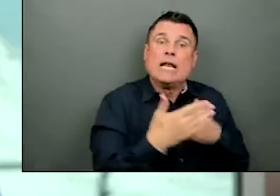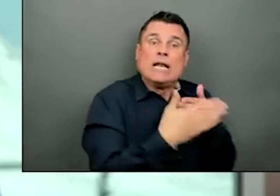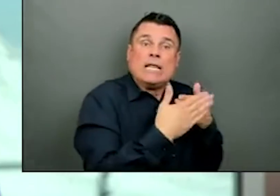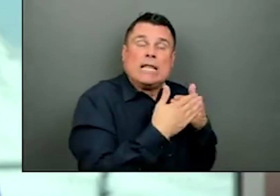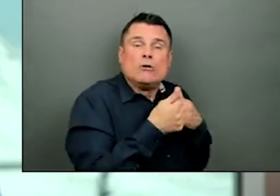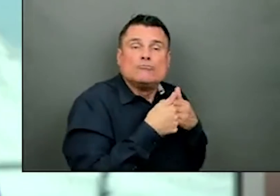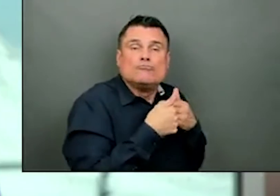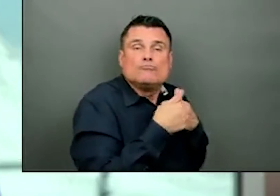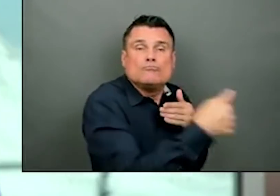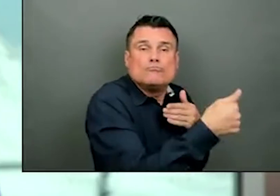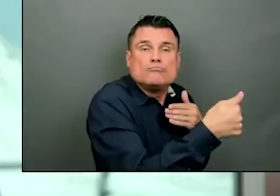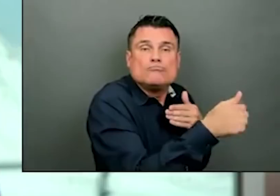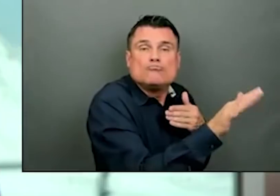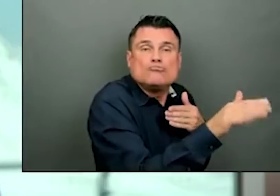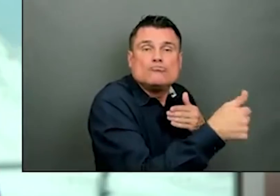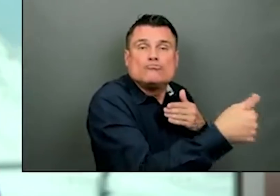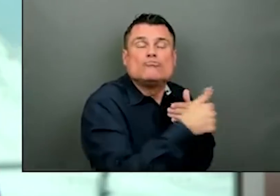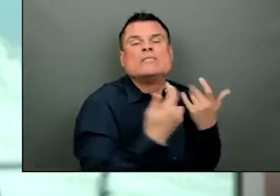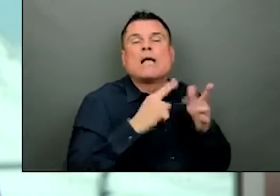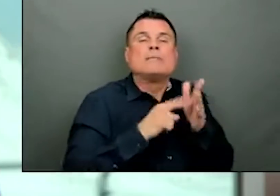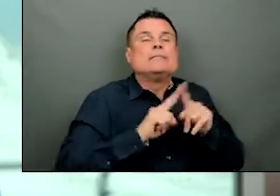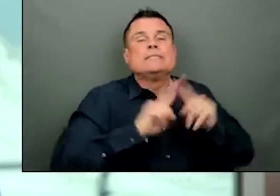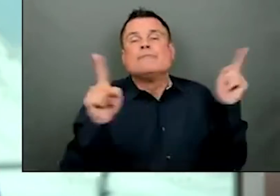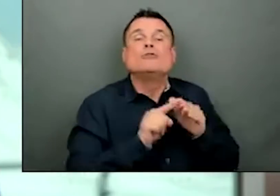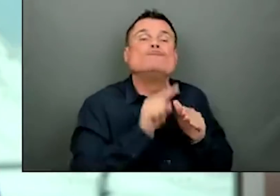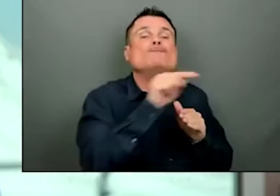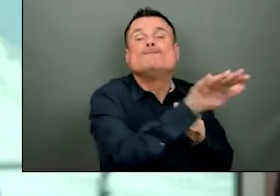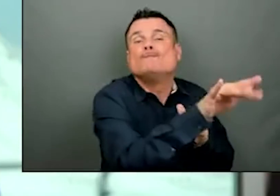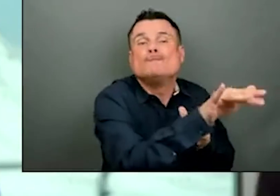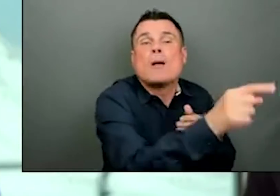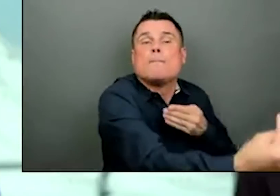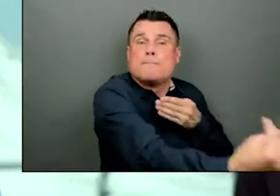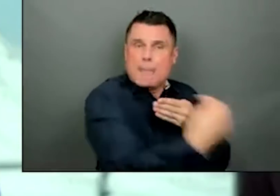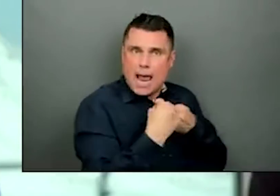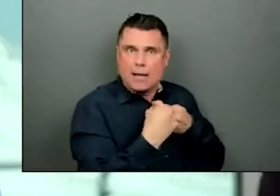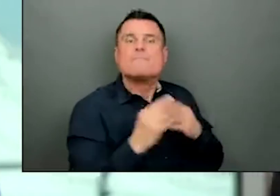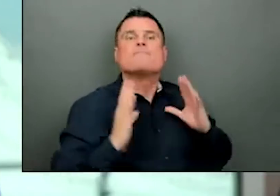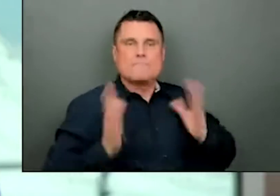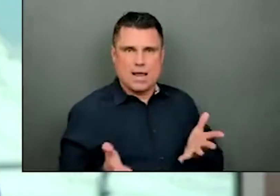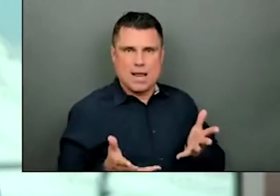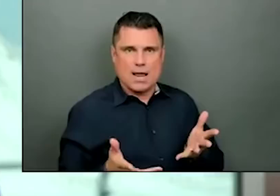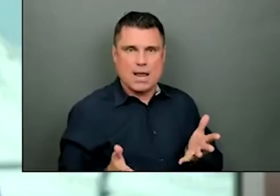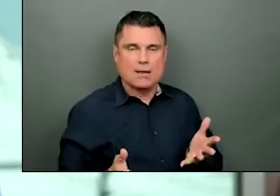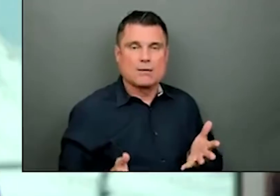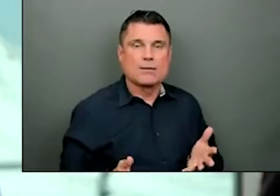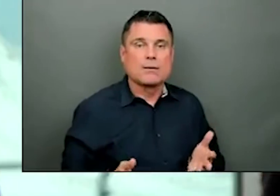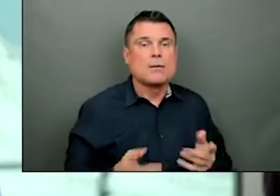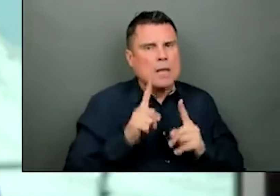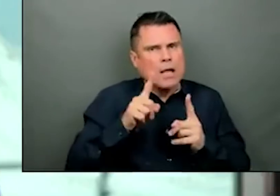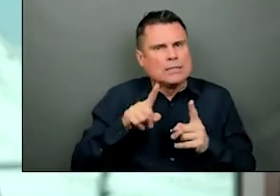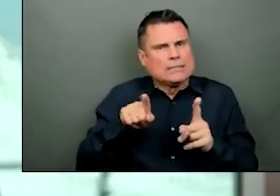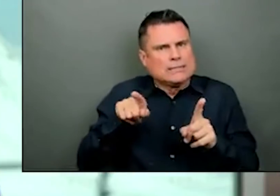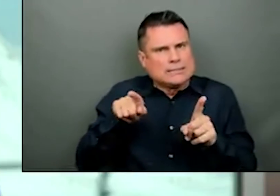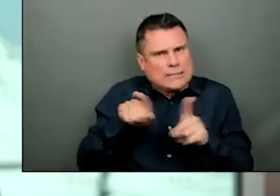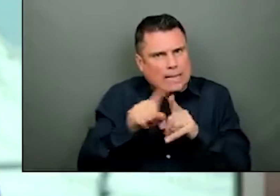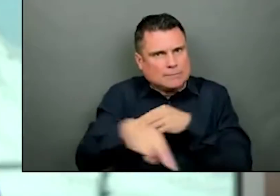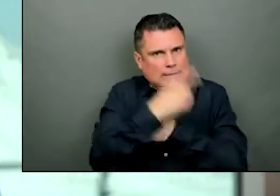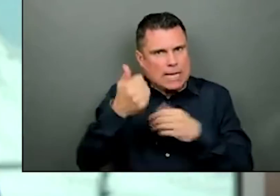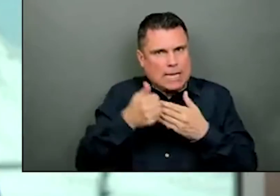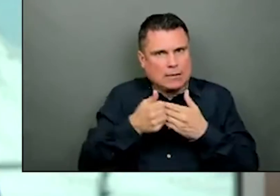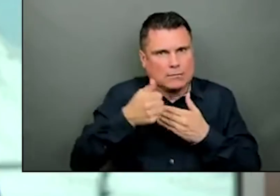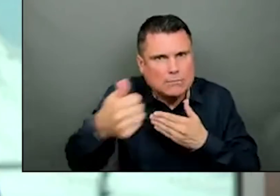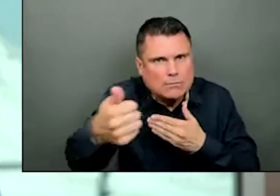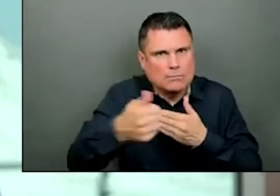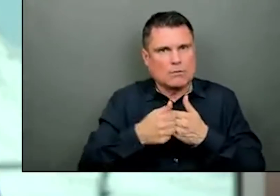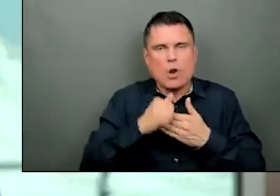local businesses. And we all know how important that is right now with the restrictions that we've had to put in place this week to try